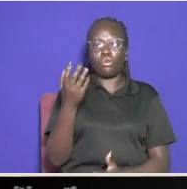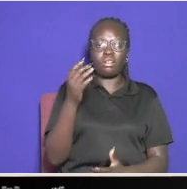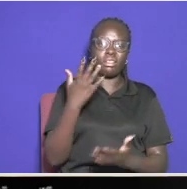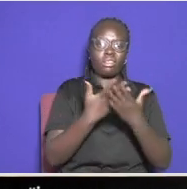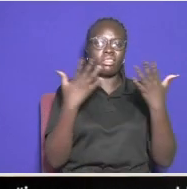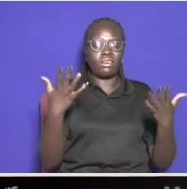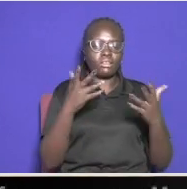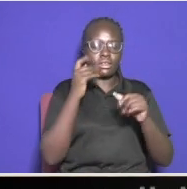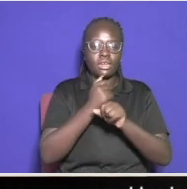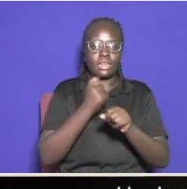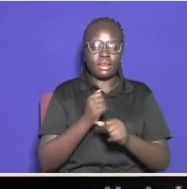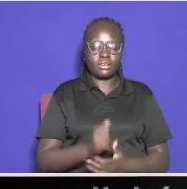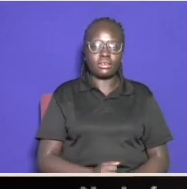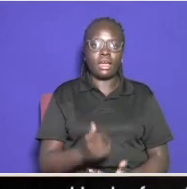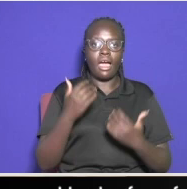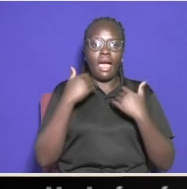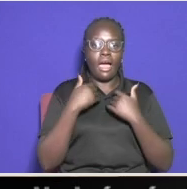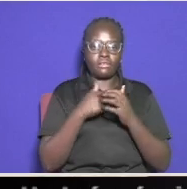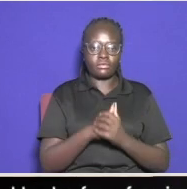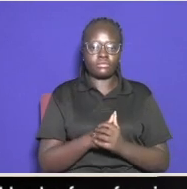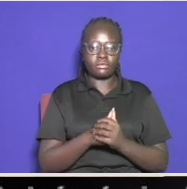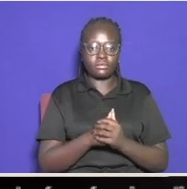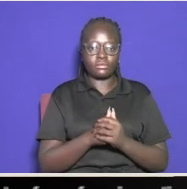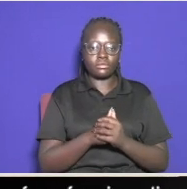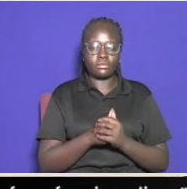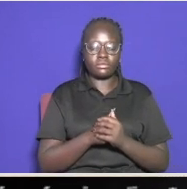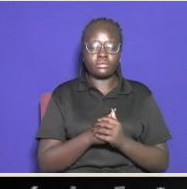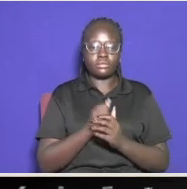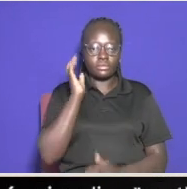are done when you don't have like that major cooking.